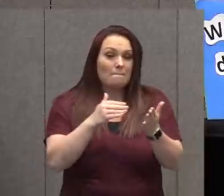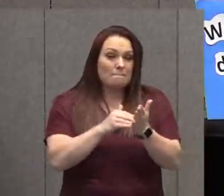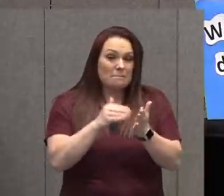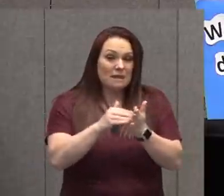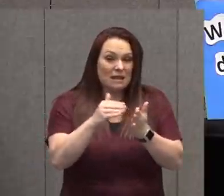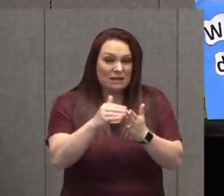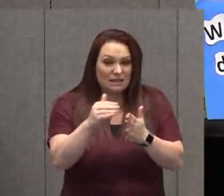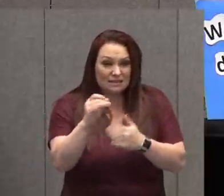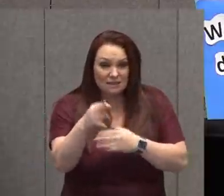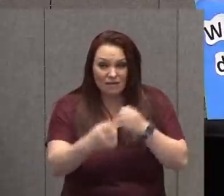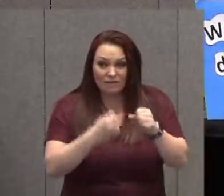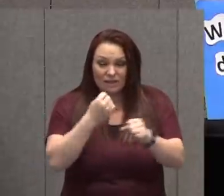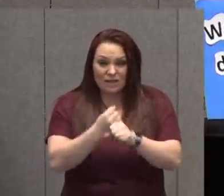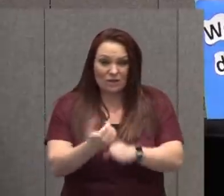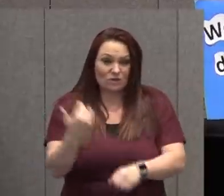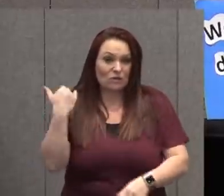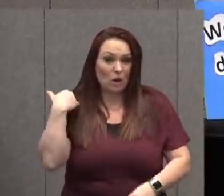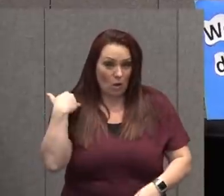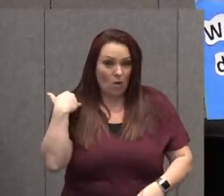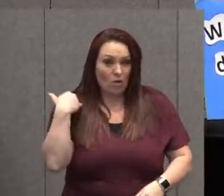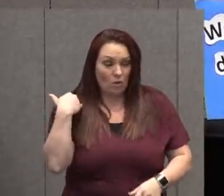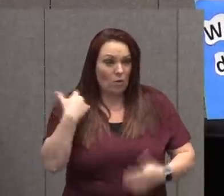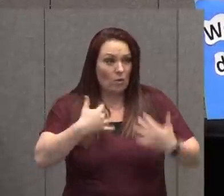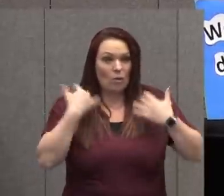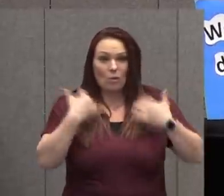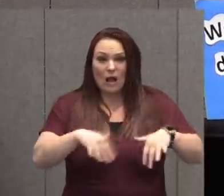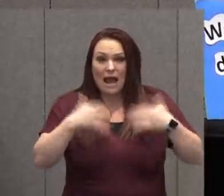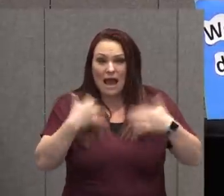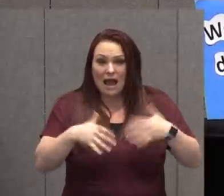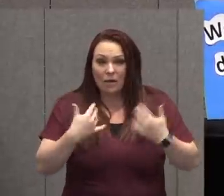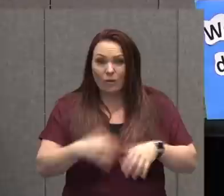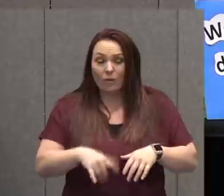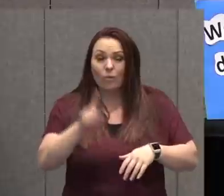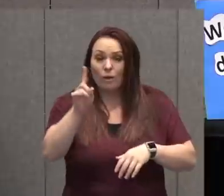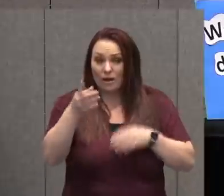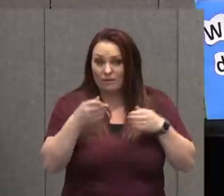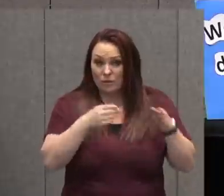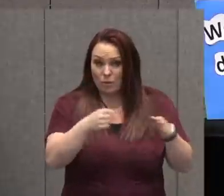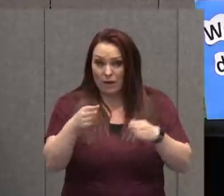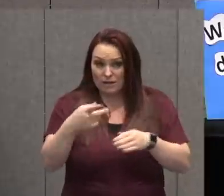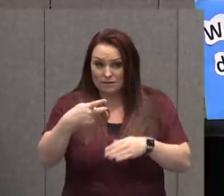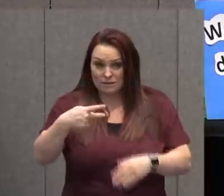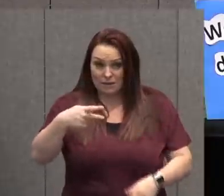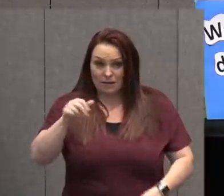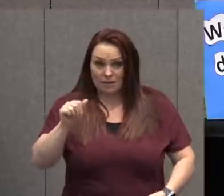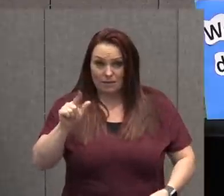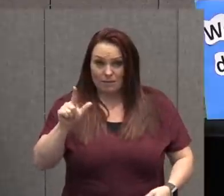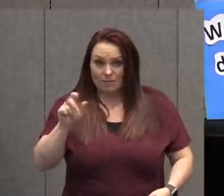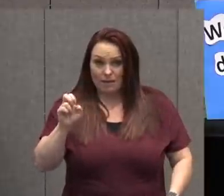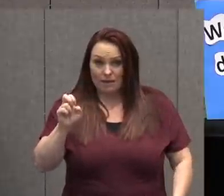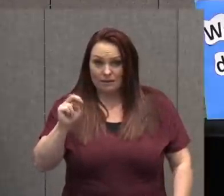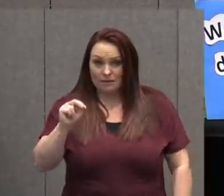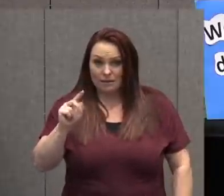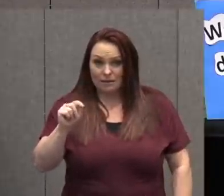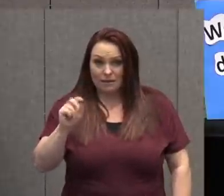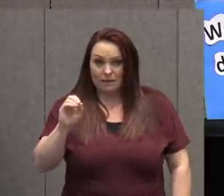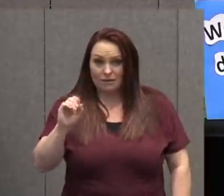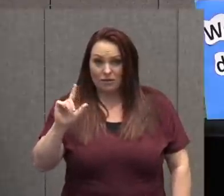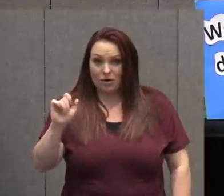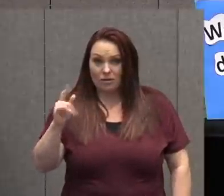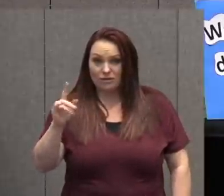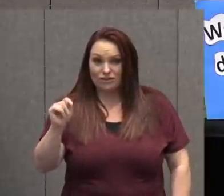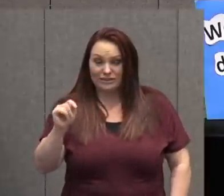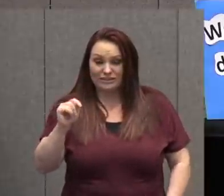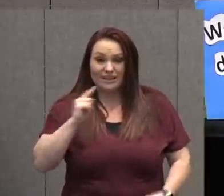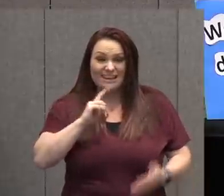ago. Wow. And one of the ways that paleontologists study plants and animals from